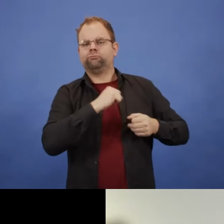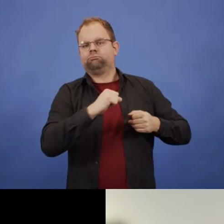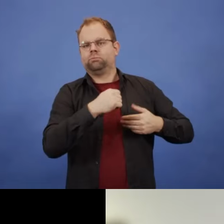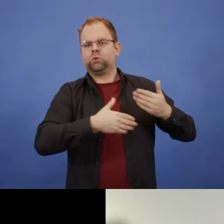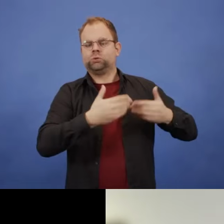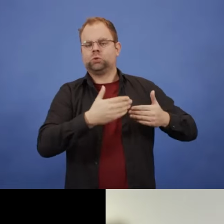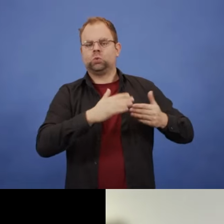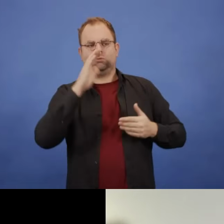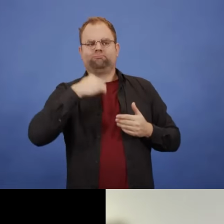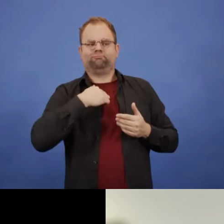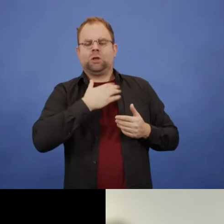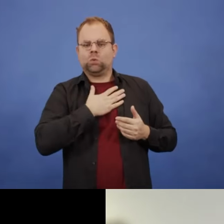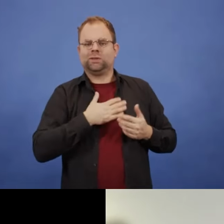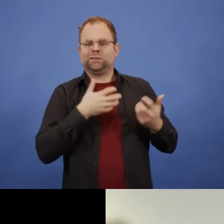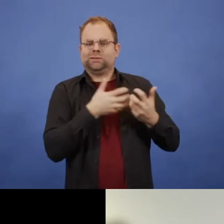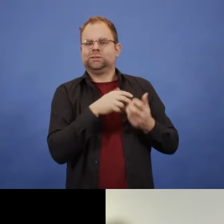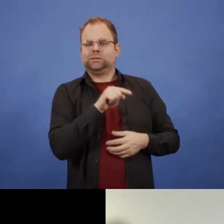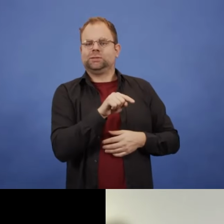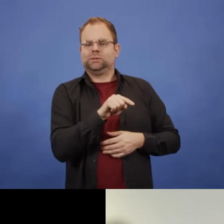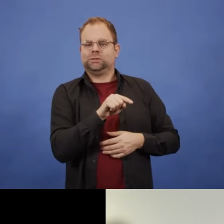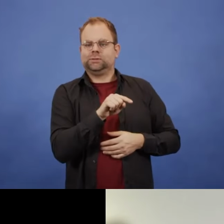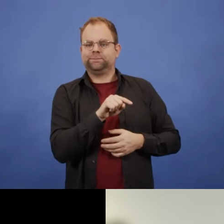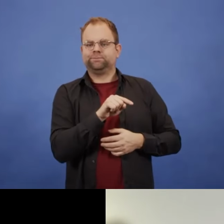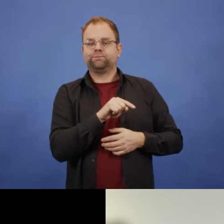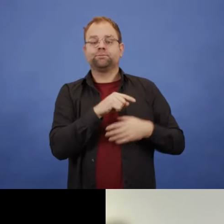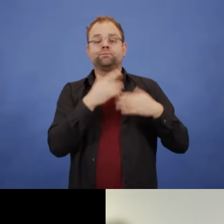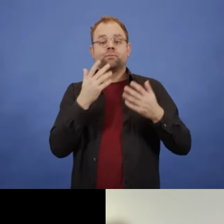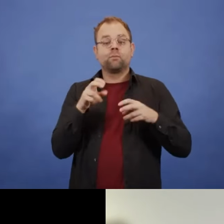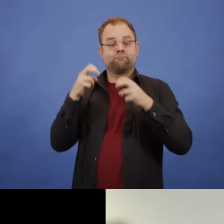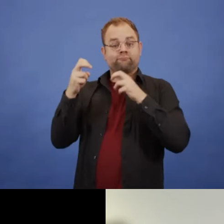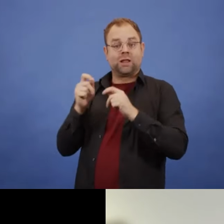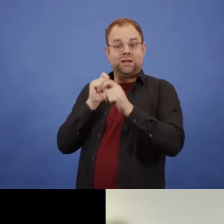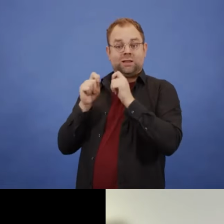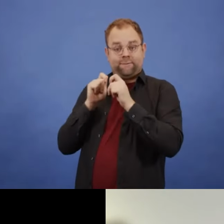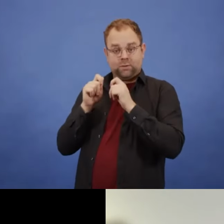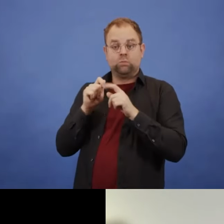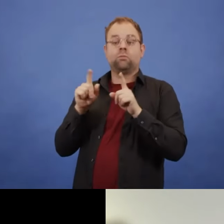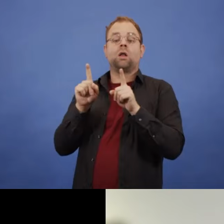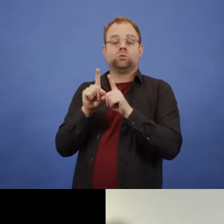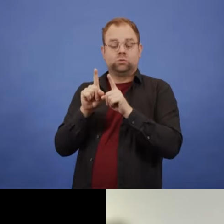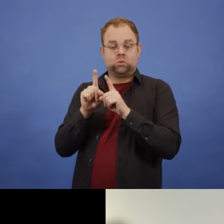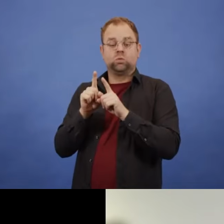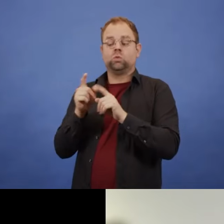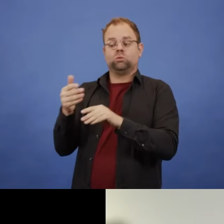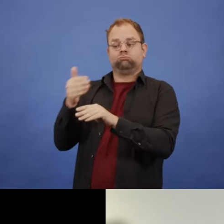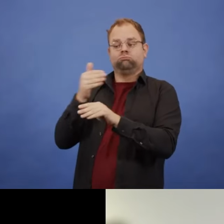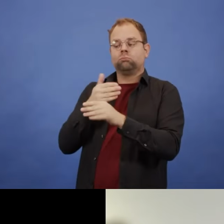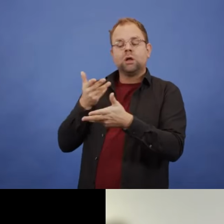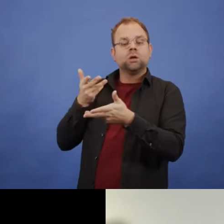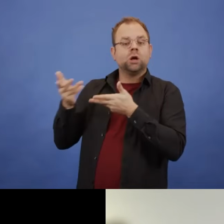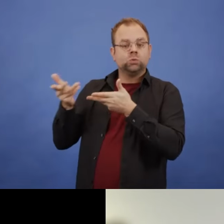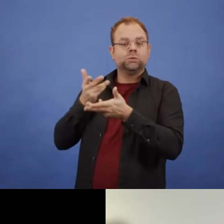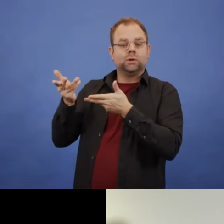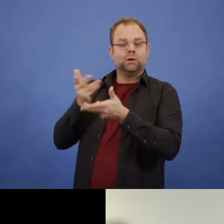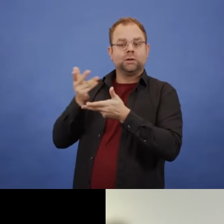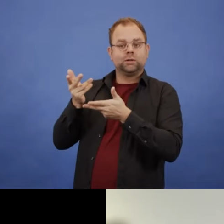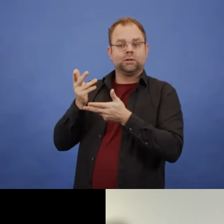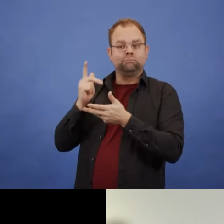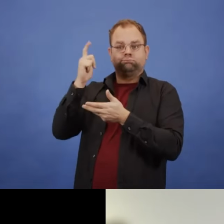doesn't feel fit for the interview or has an issue. And this should definitely be brought up to the interviewer and taken